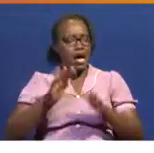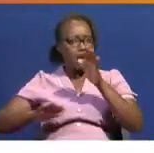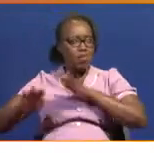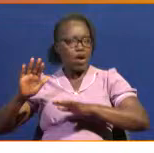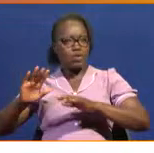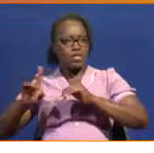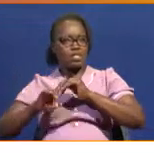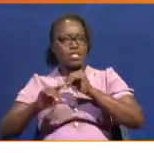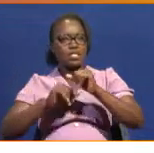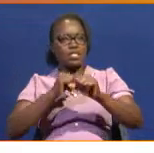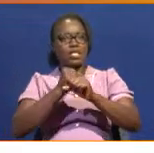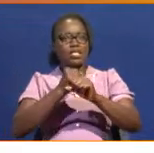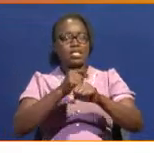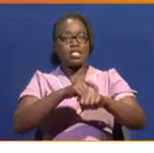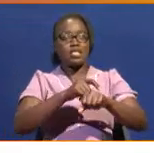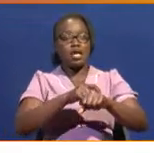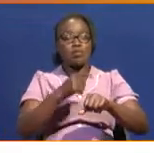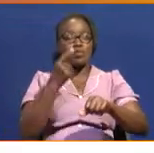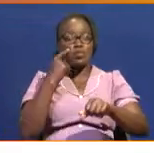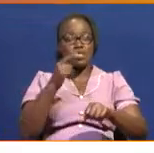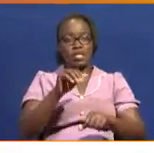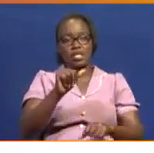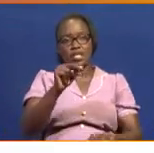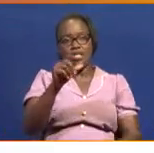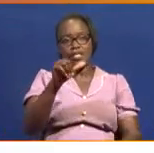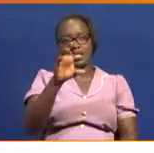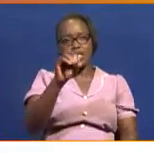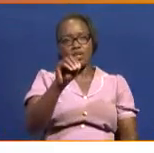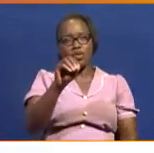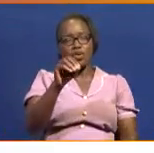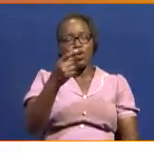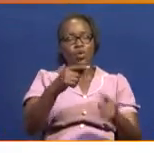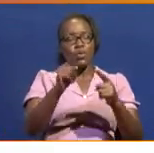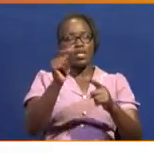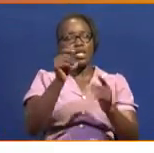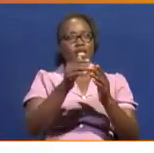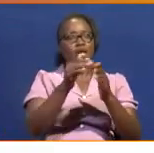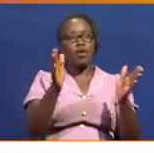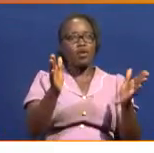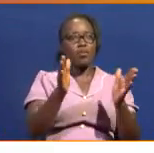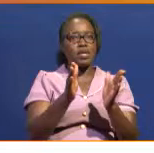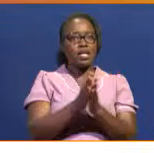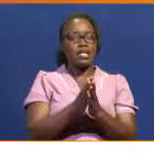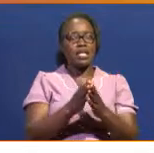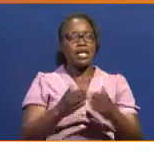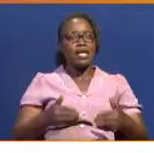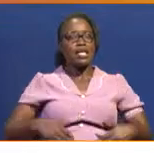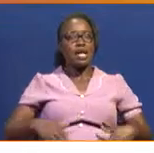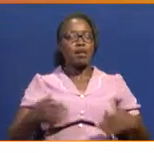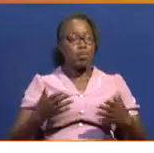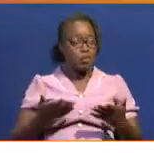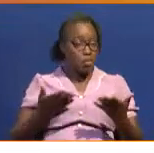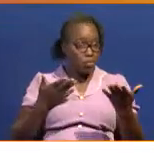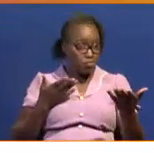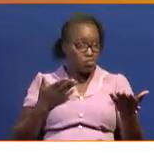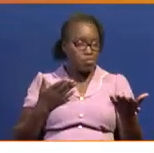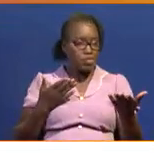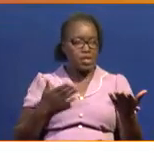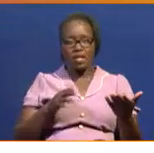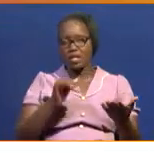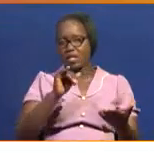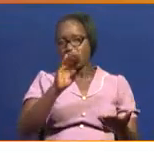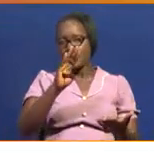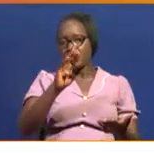years. In time, we see Angela Okutoi winning the Kenya Open. A whole bunch of youngsters were there,